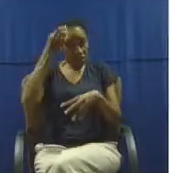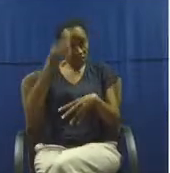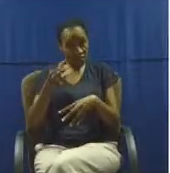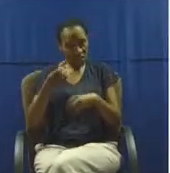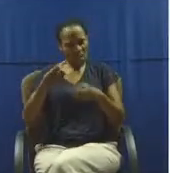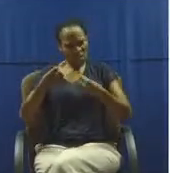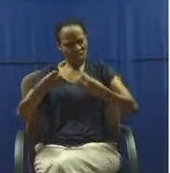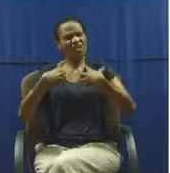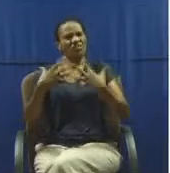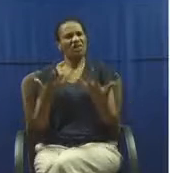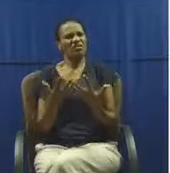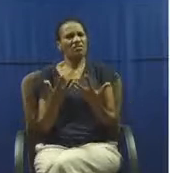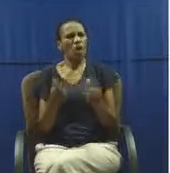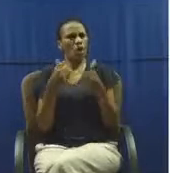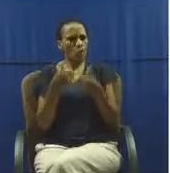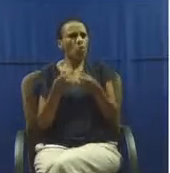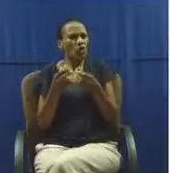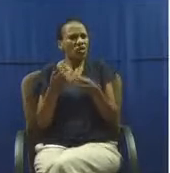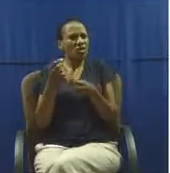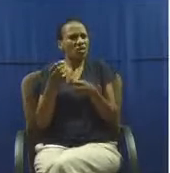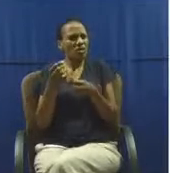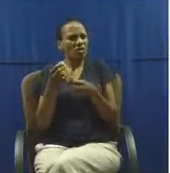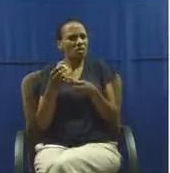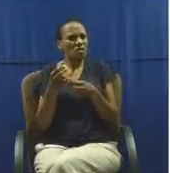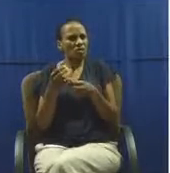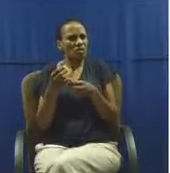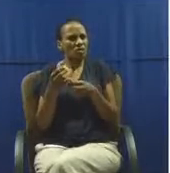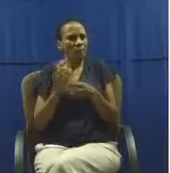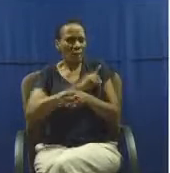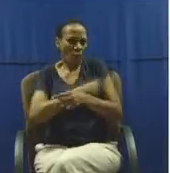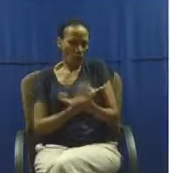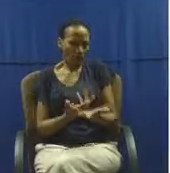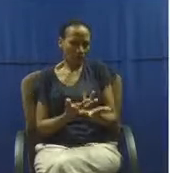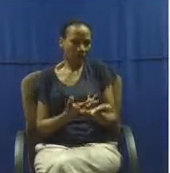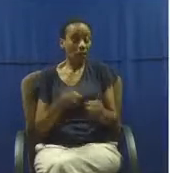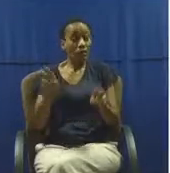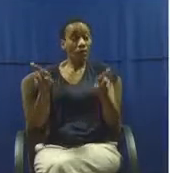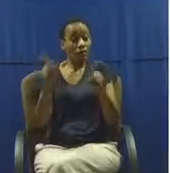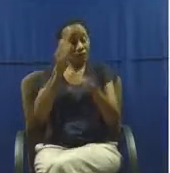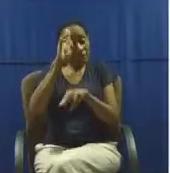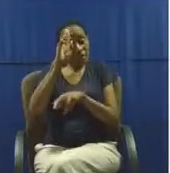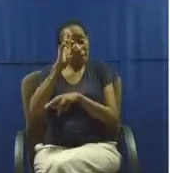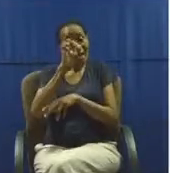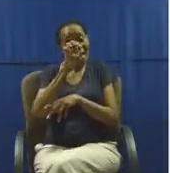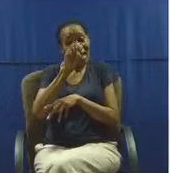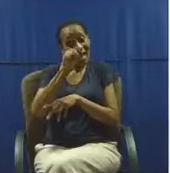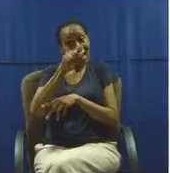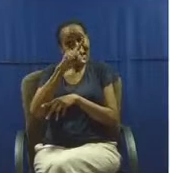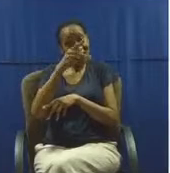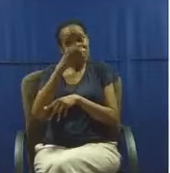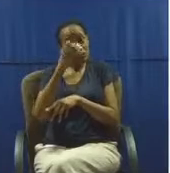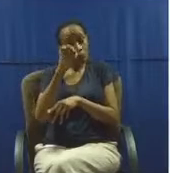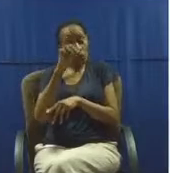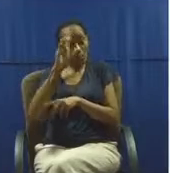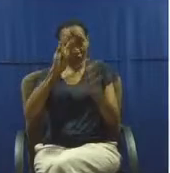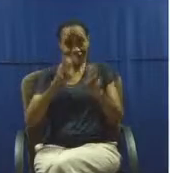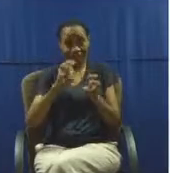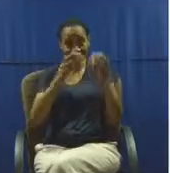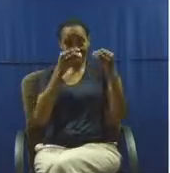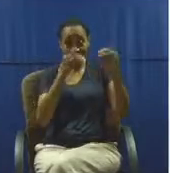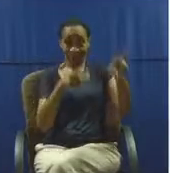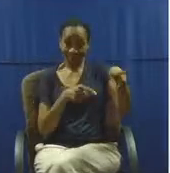I often say that, you know, when ESCOM was in its heyday, That is the entity that we could have listed.